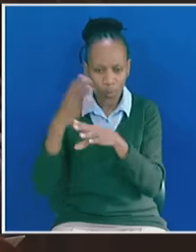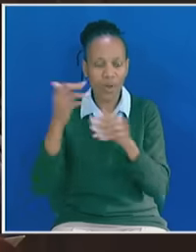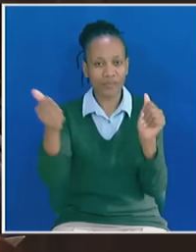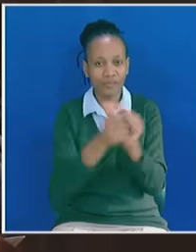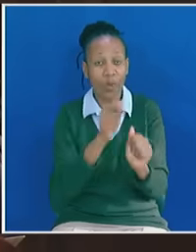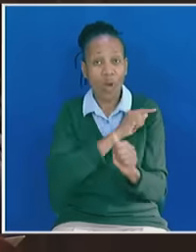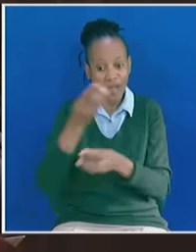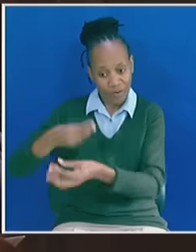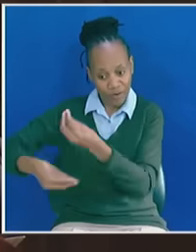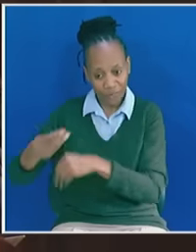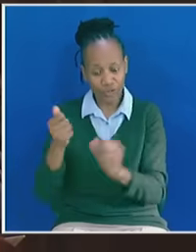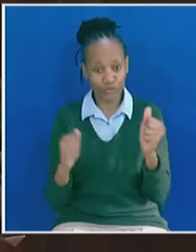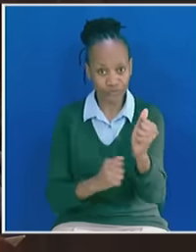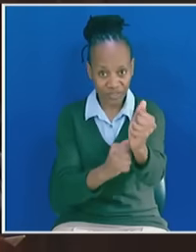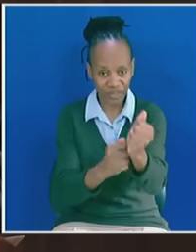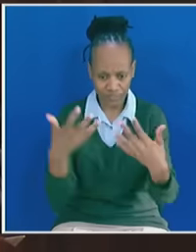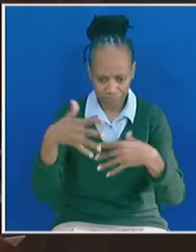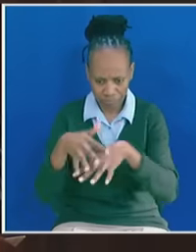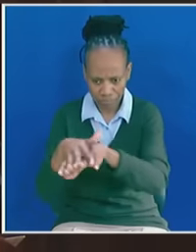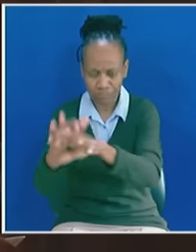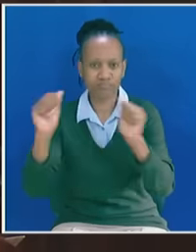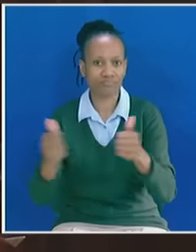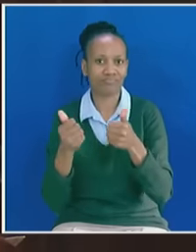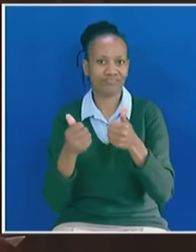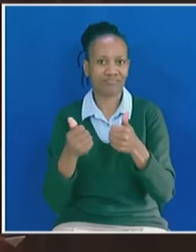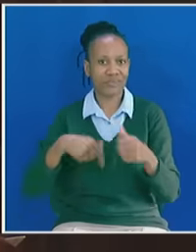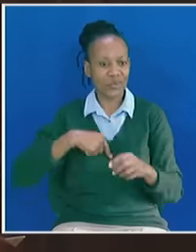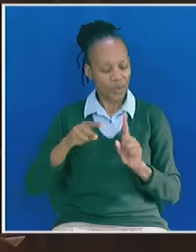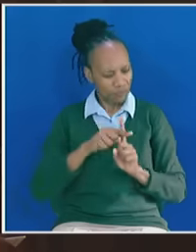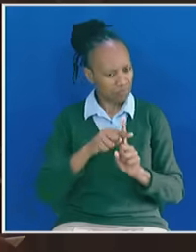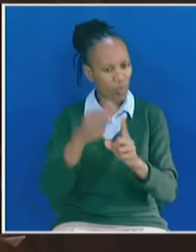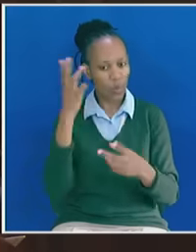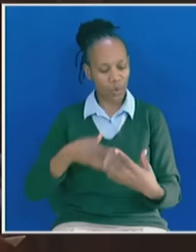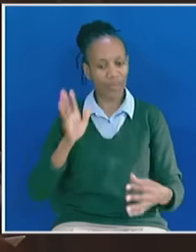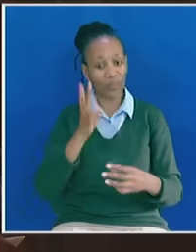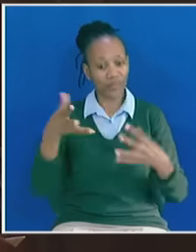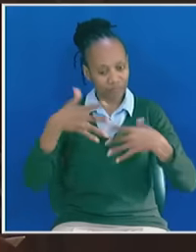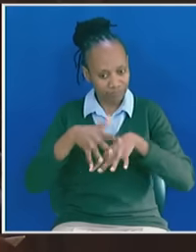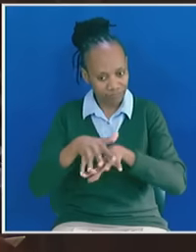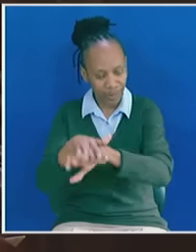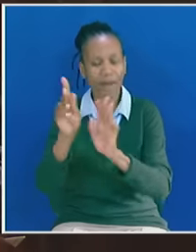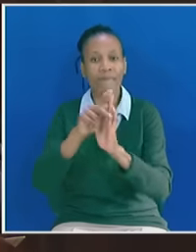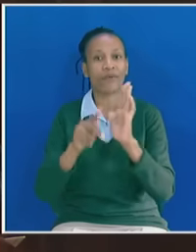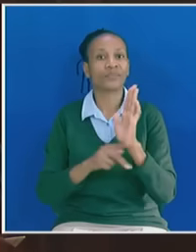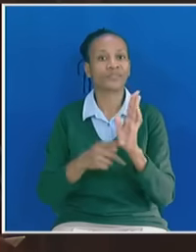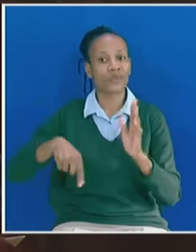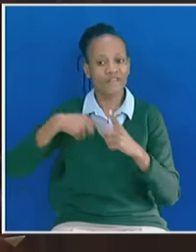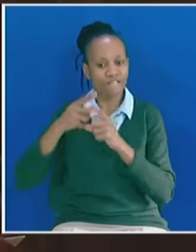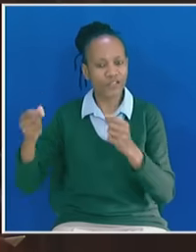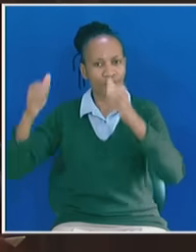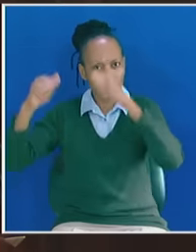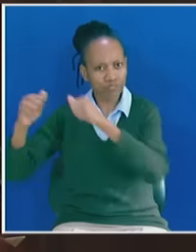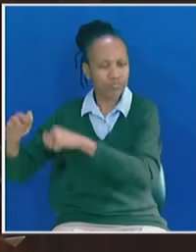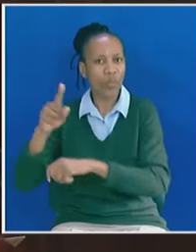corruption strategies are implemented. We are on course in the implementation of our policies agreed for the vetting of all